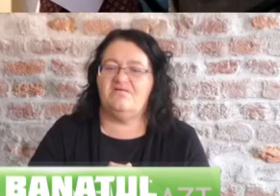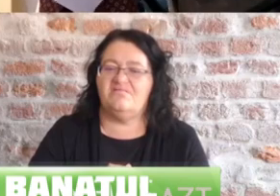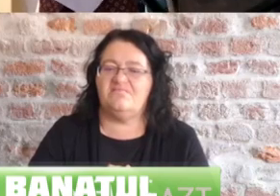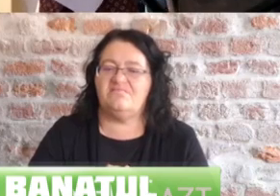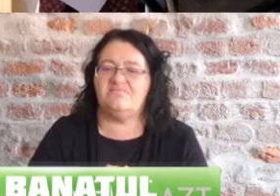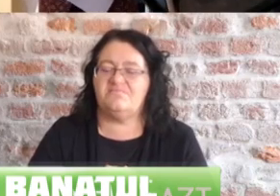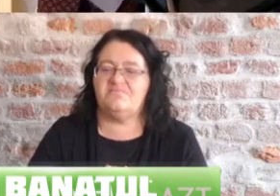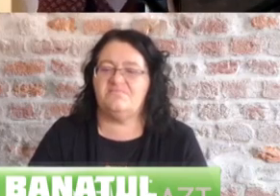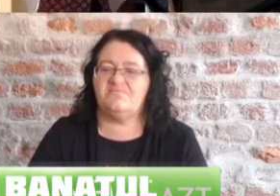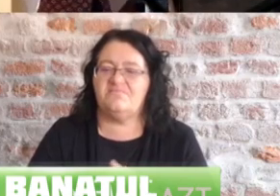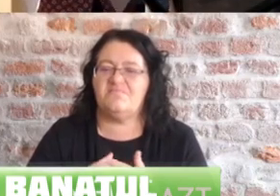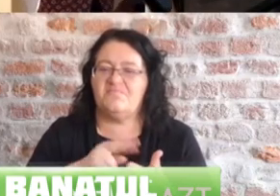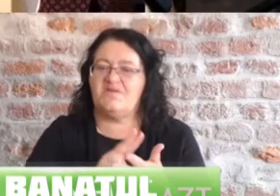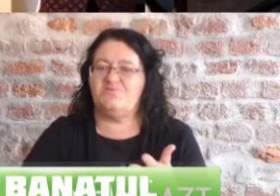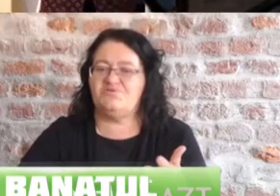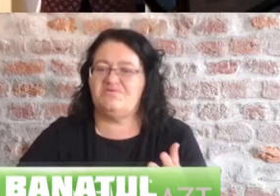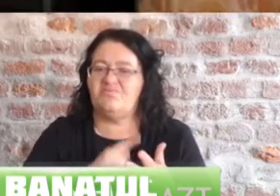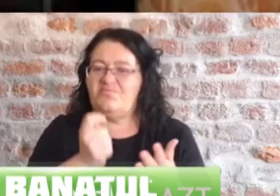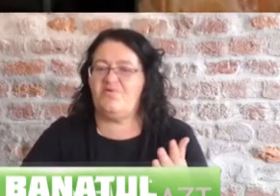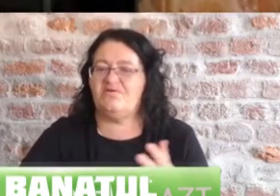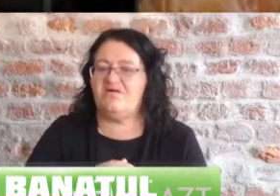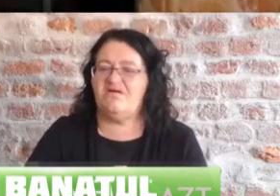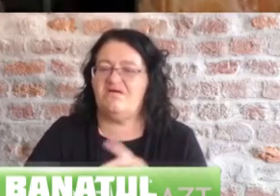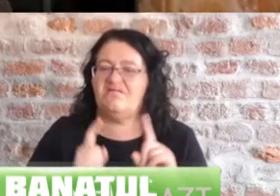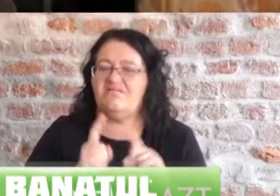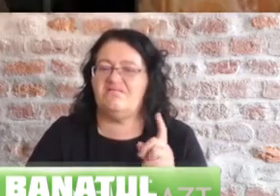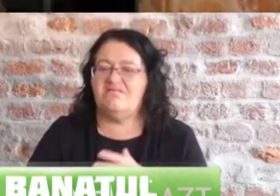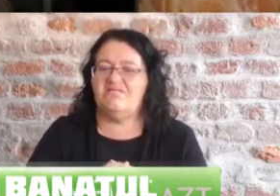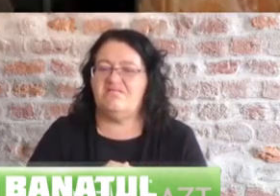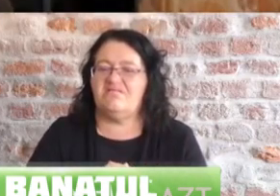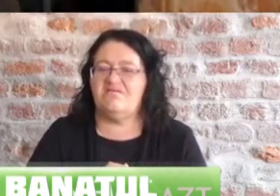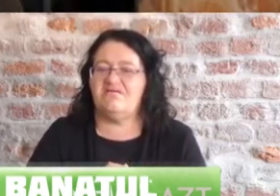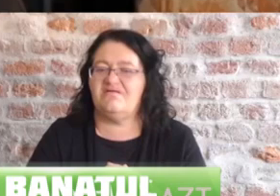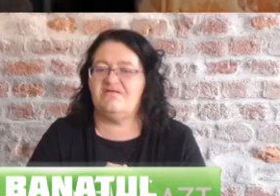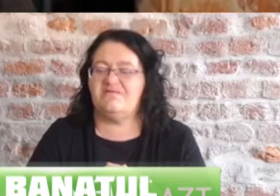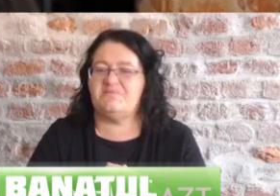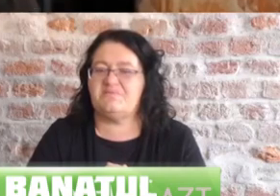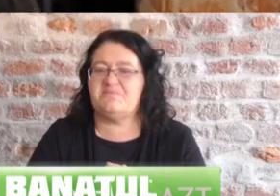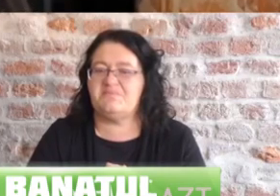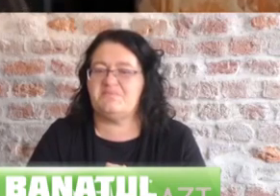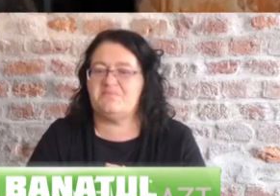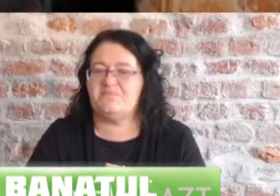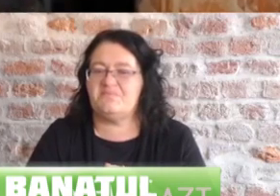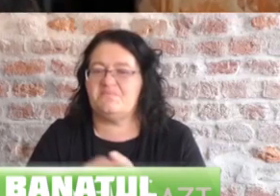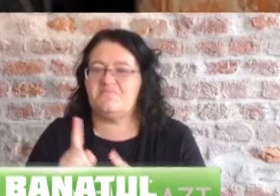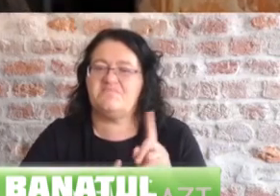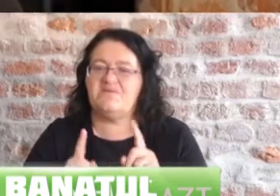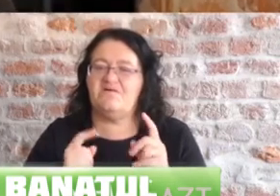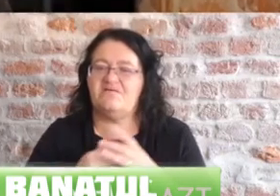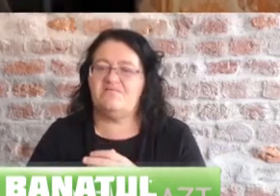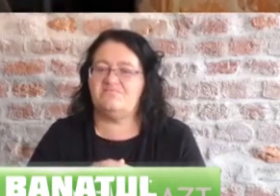personal consideration that I really regret that Anna Shverko and Marusha Zorets are not